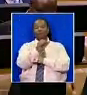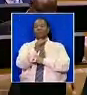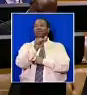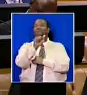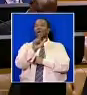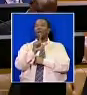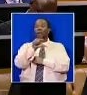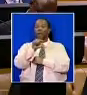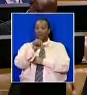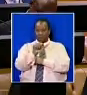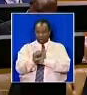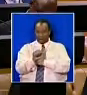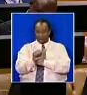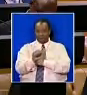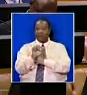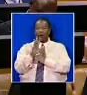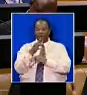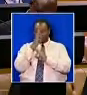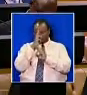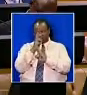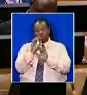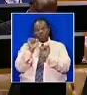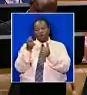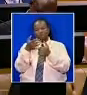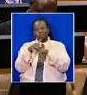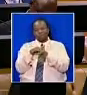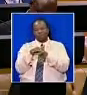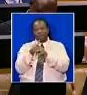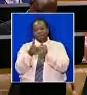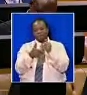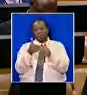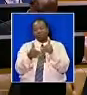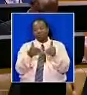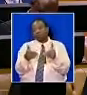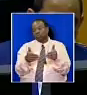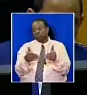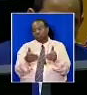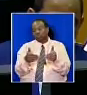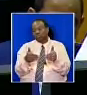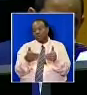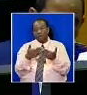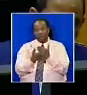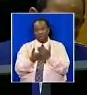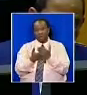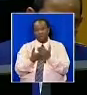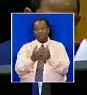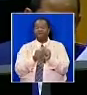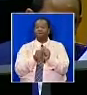request this House to put in place the necessary processes to meet the requirements of Article